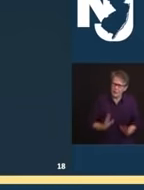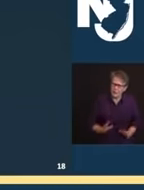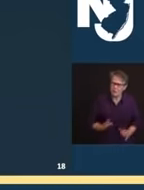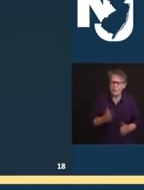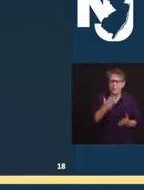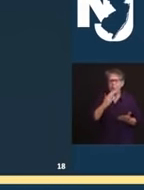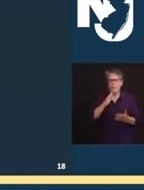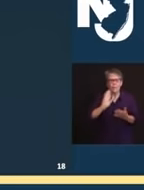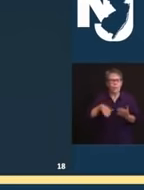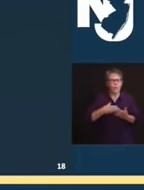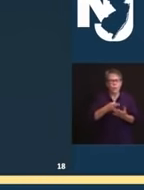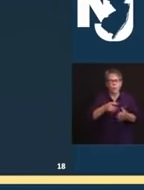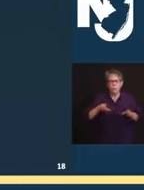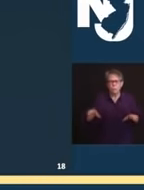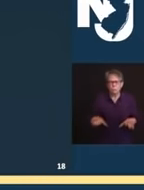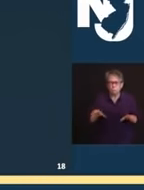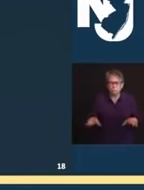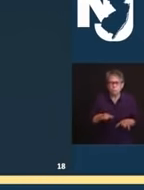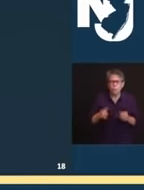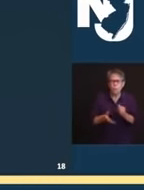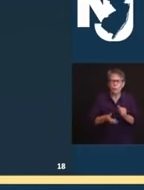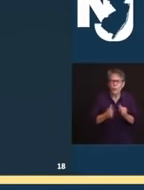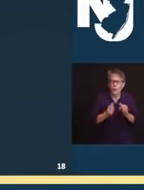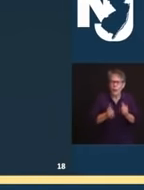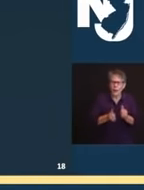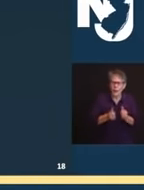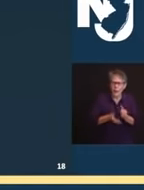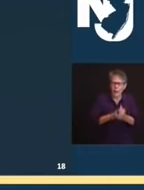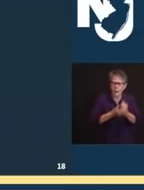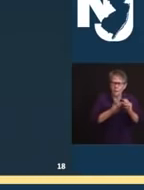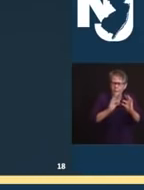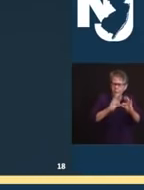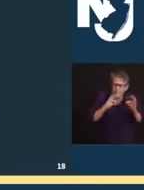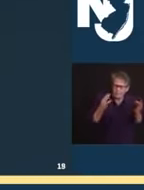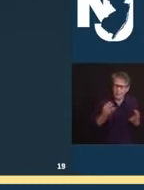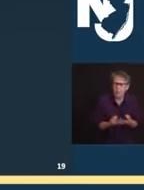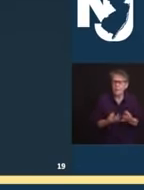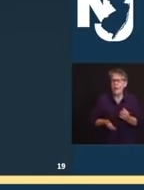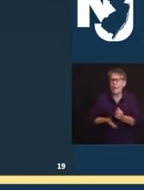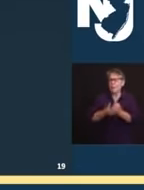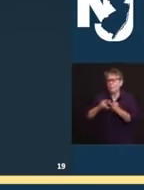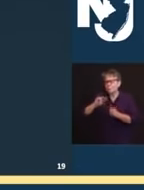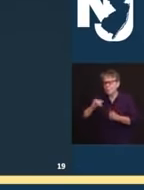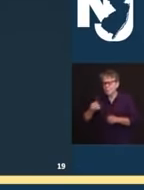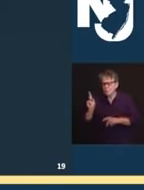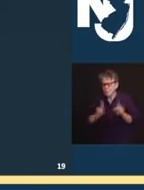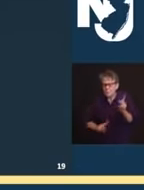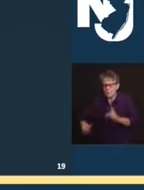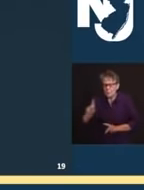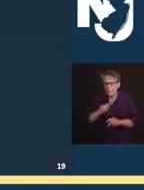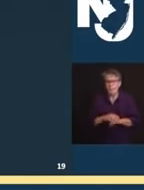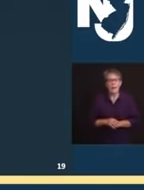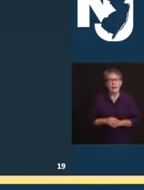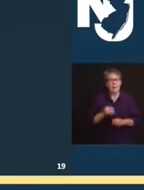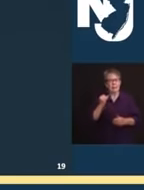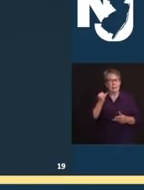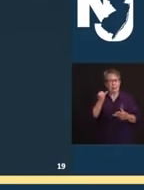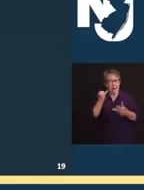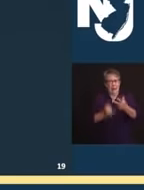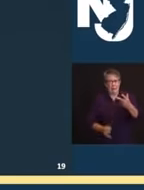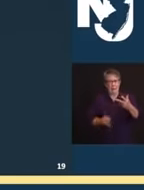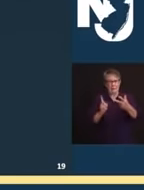your family, for your communities, and for our state. And finally, today we remember Edison